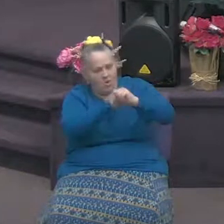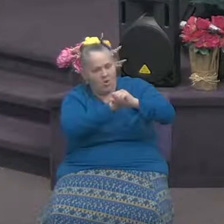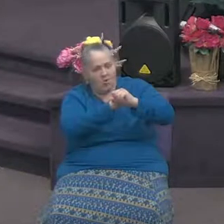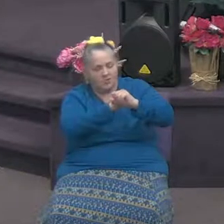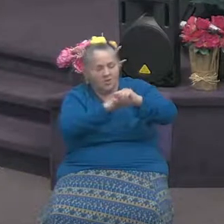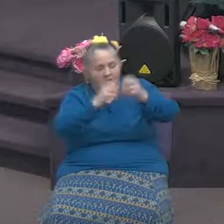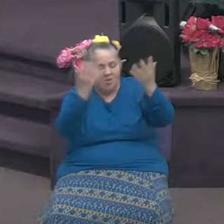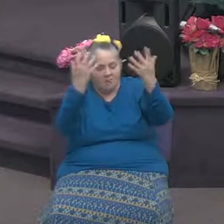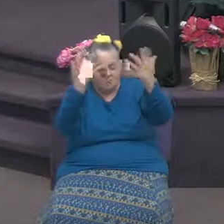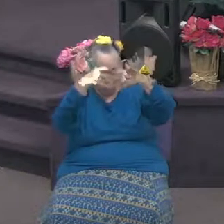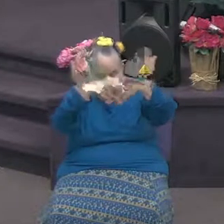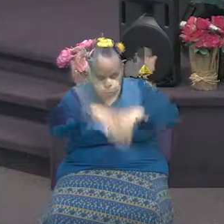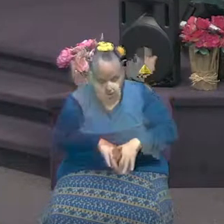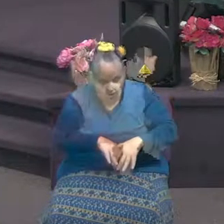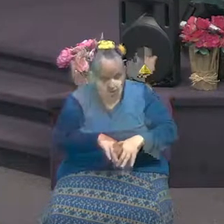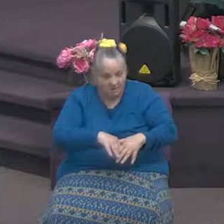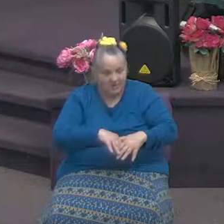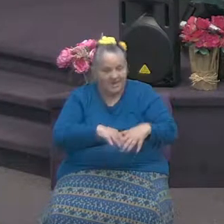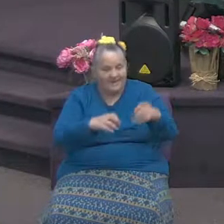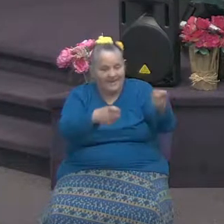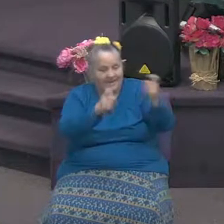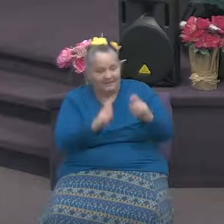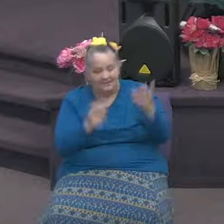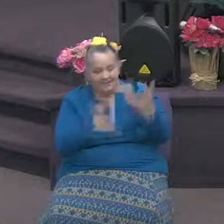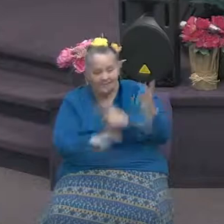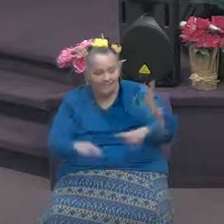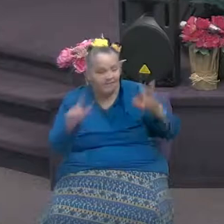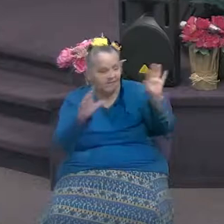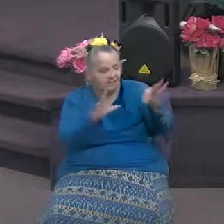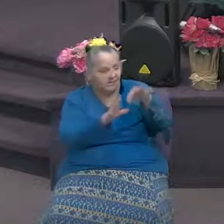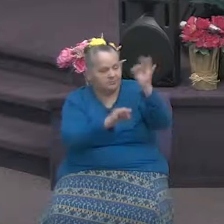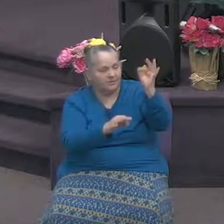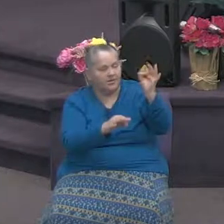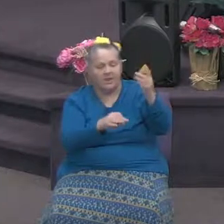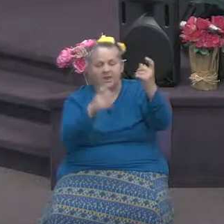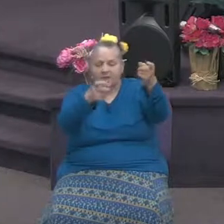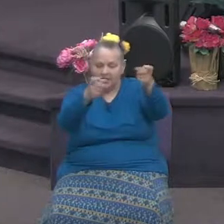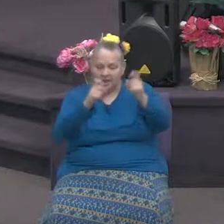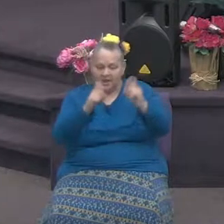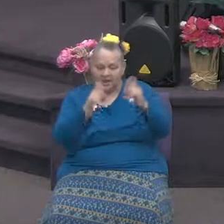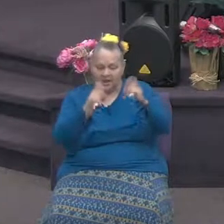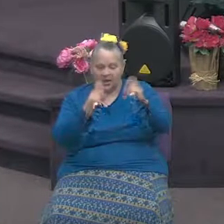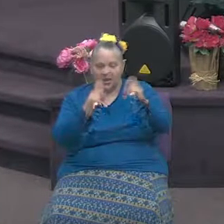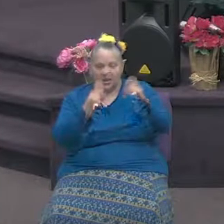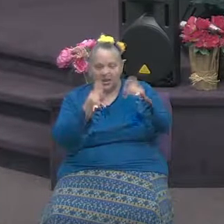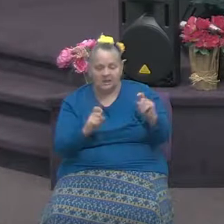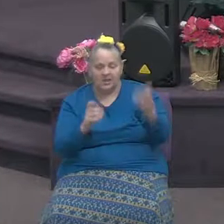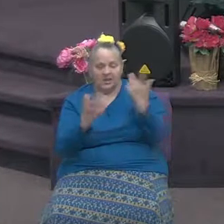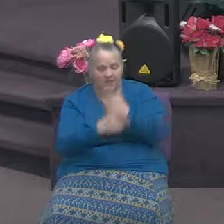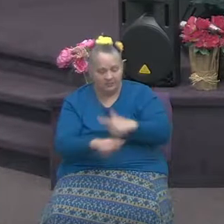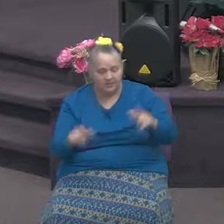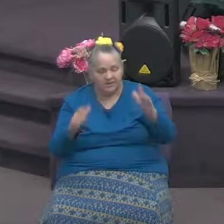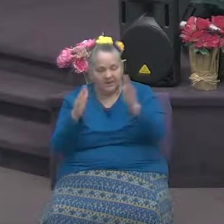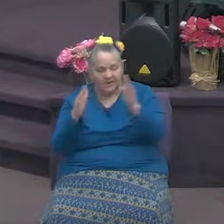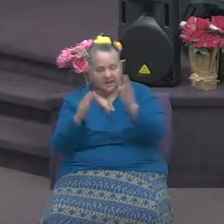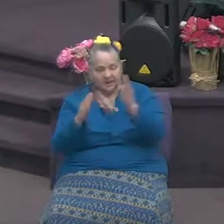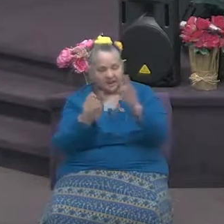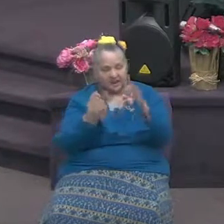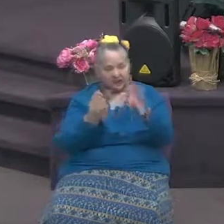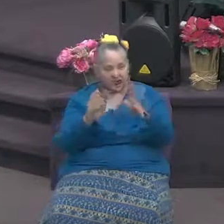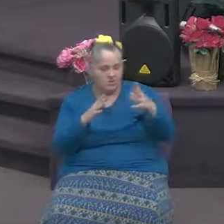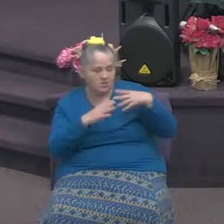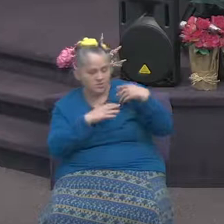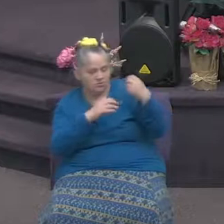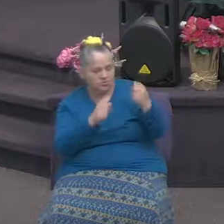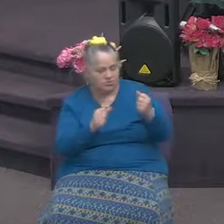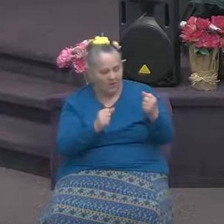break down the holds, give us liberty in the spirit, give us liberty in this city, give us liberty,